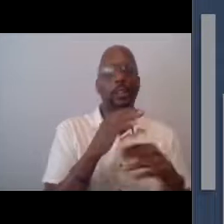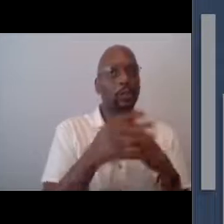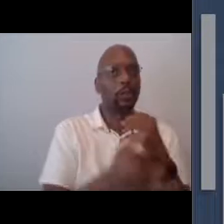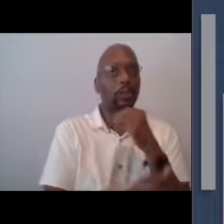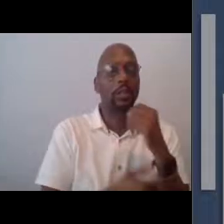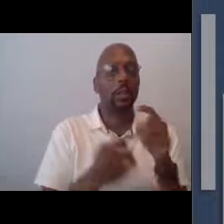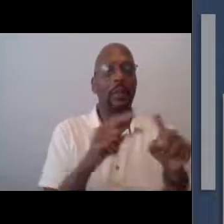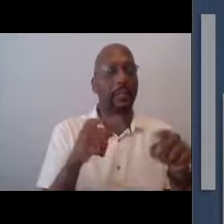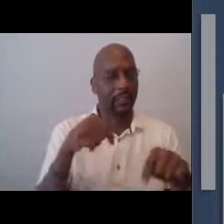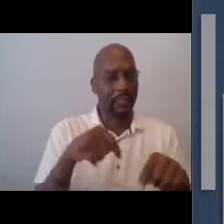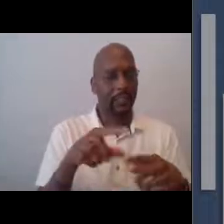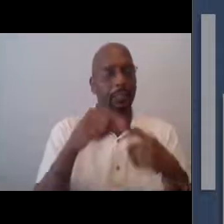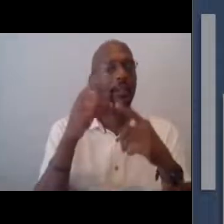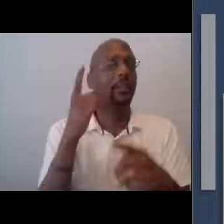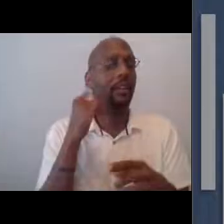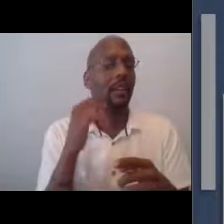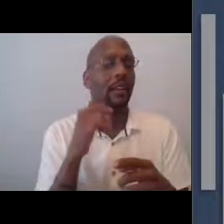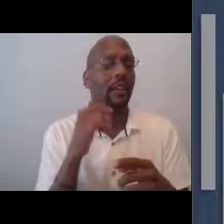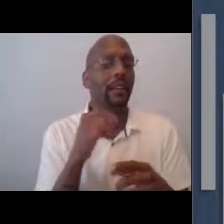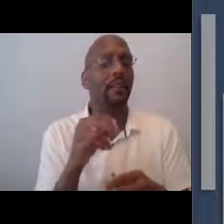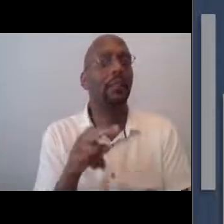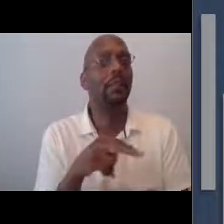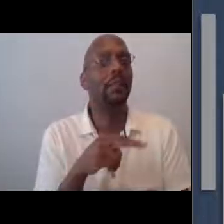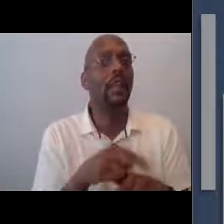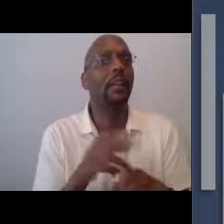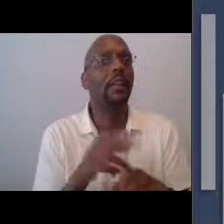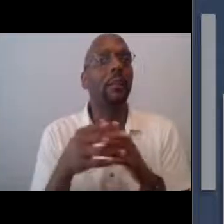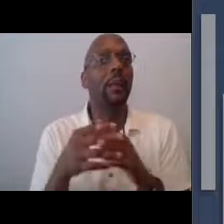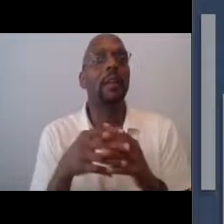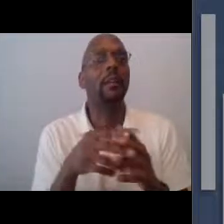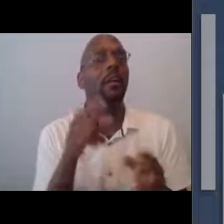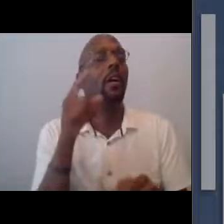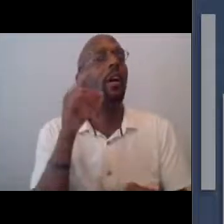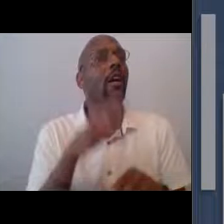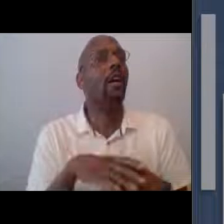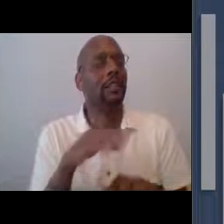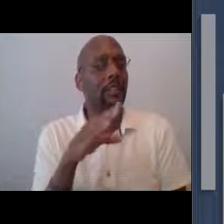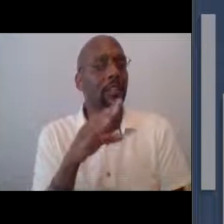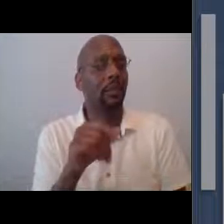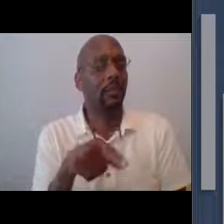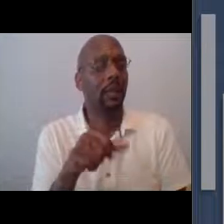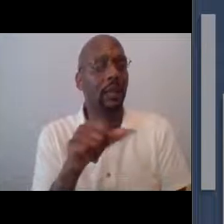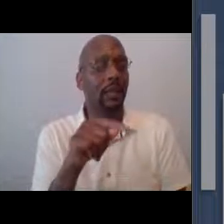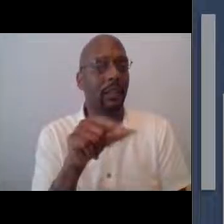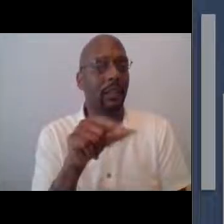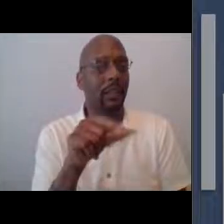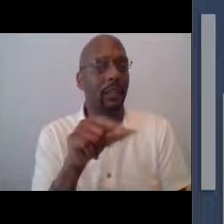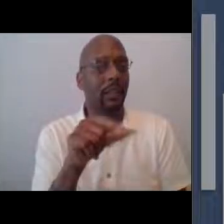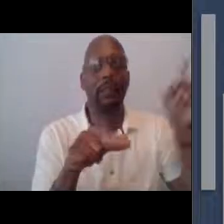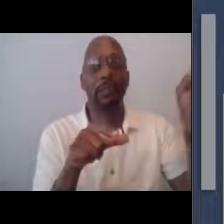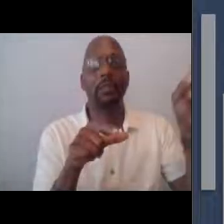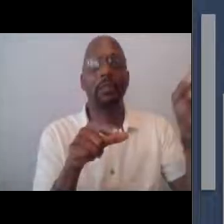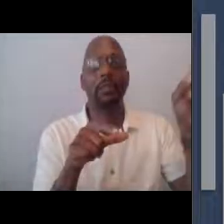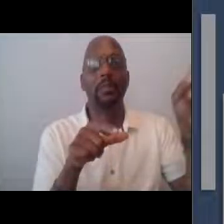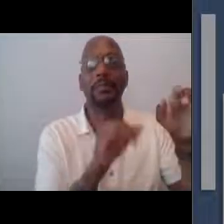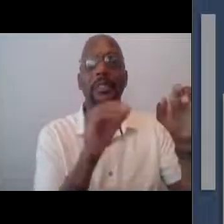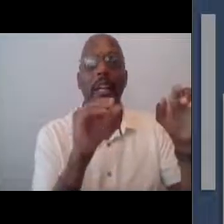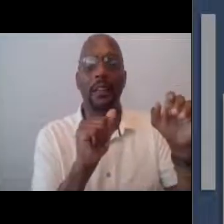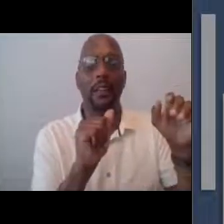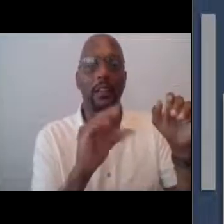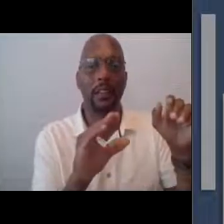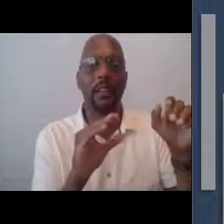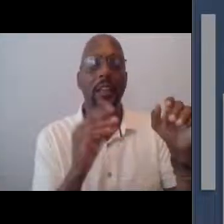the Native American Day on the west steps of the Capitol. So there was a lot of, what was really neat there is I saw a lot of people from the NAC were